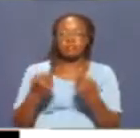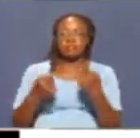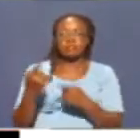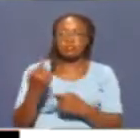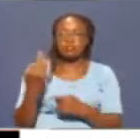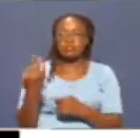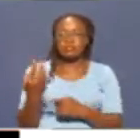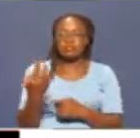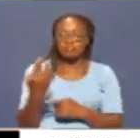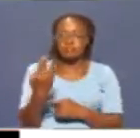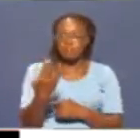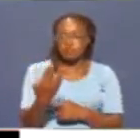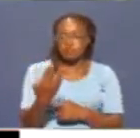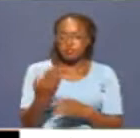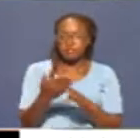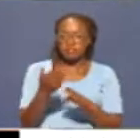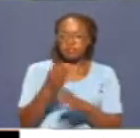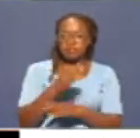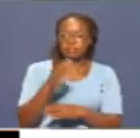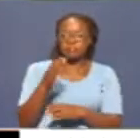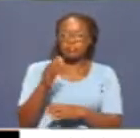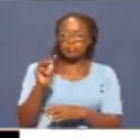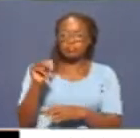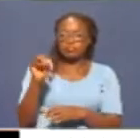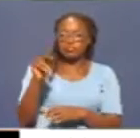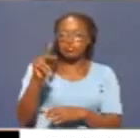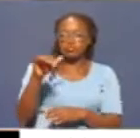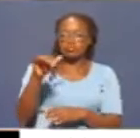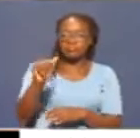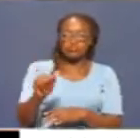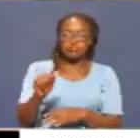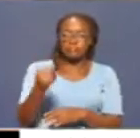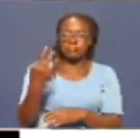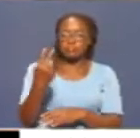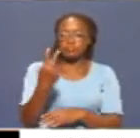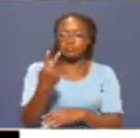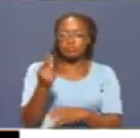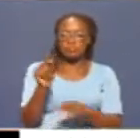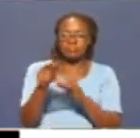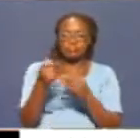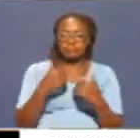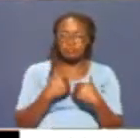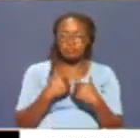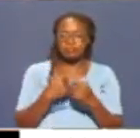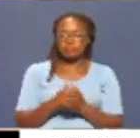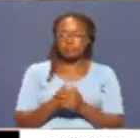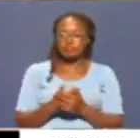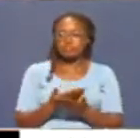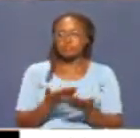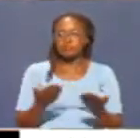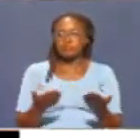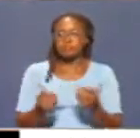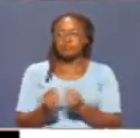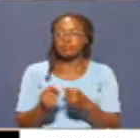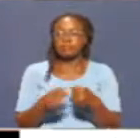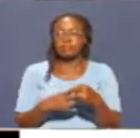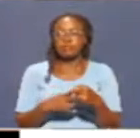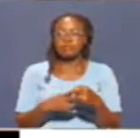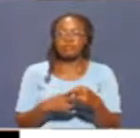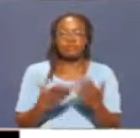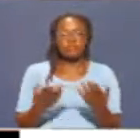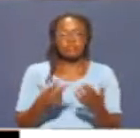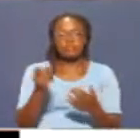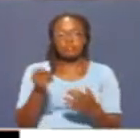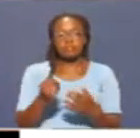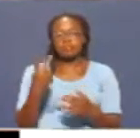points ahead of Caroline Mokaya, who carded 32 points on the day. The Leisure Lodge event was the 17th on the 2021